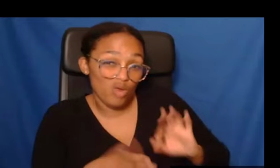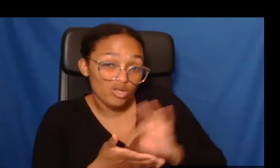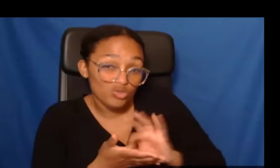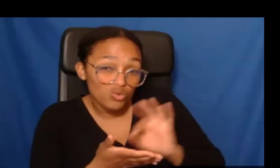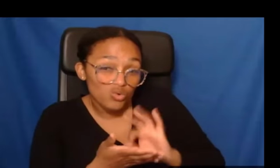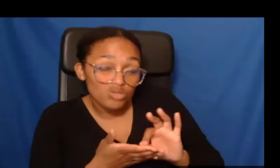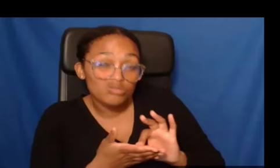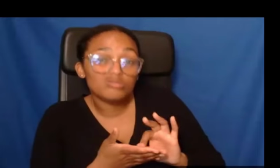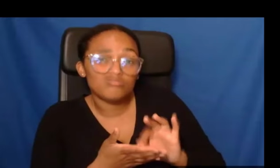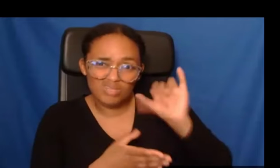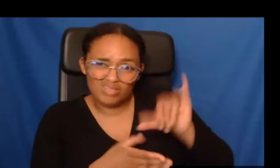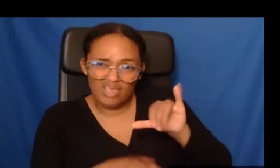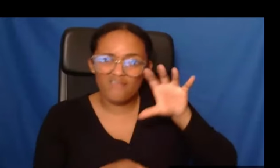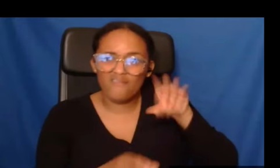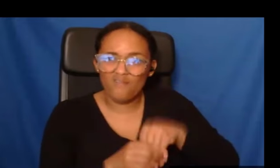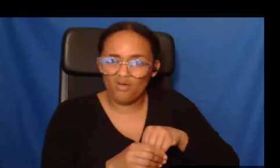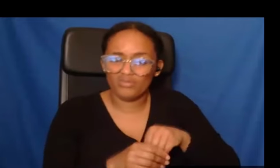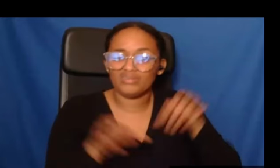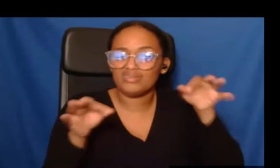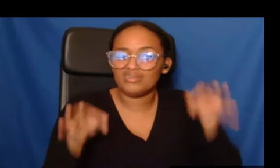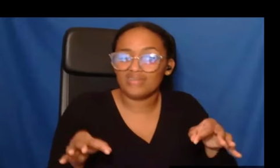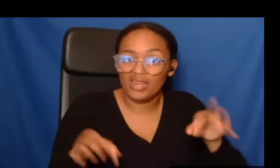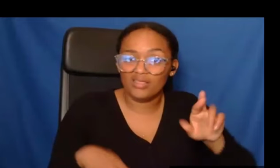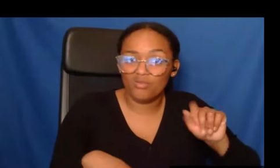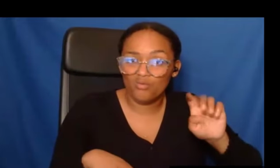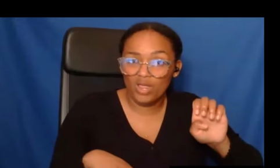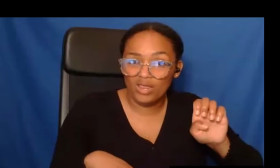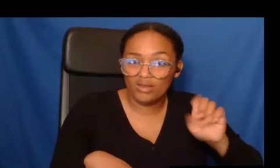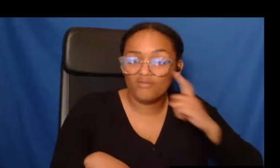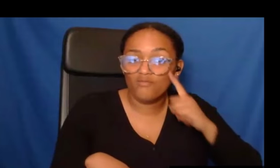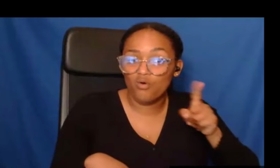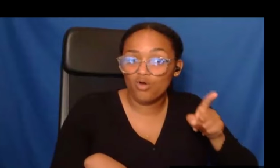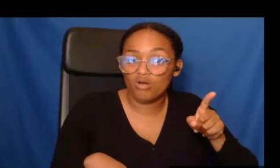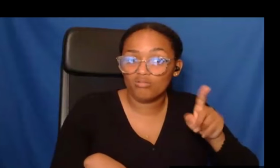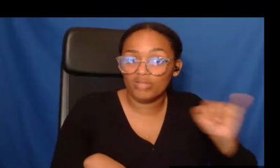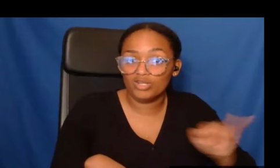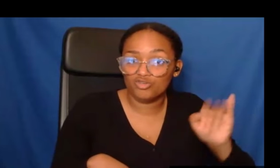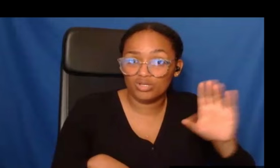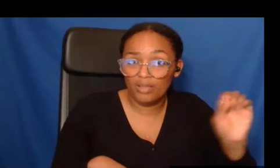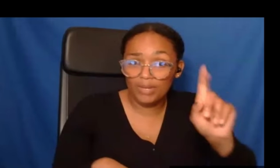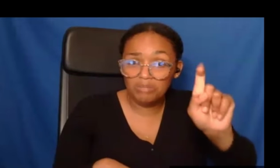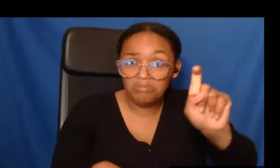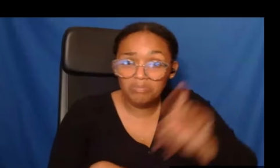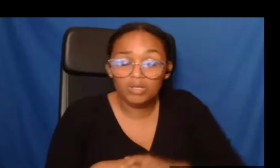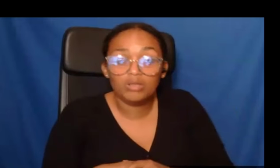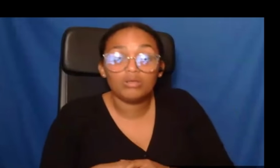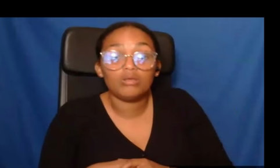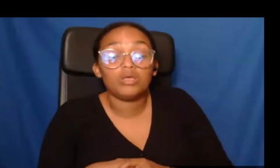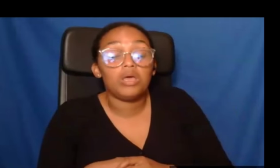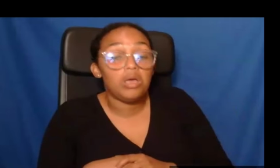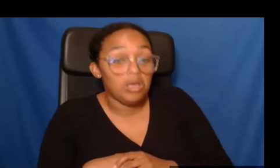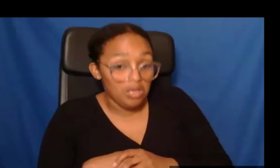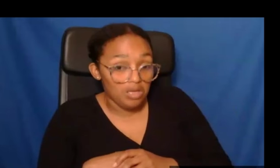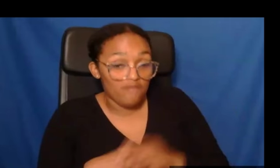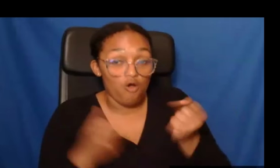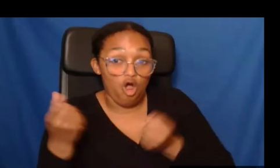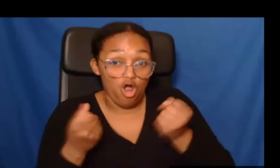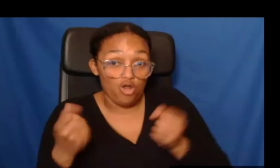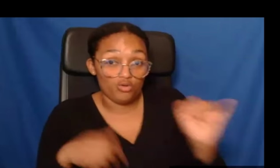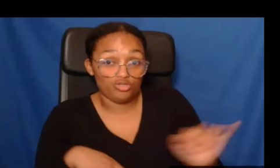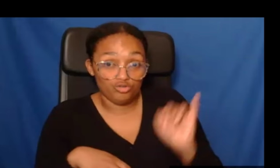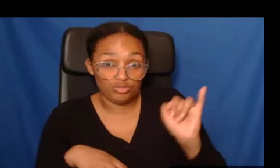So with auto insurance rates, in the state of Maryland, they can. And